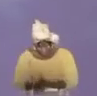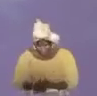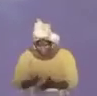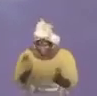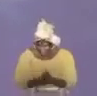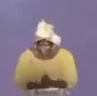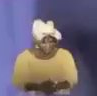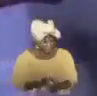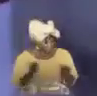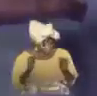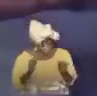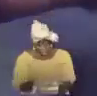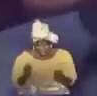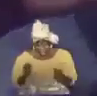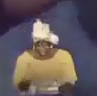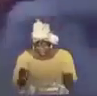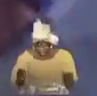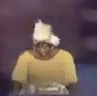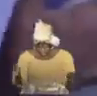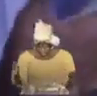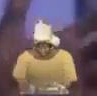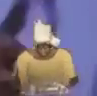Someone is crying.